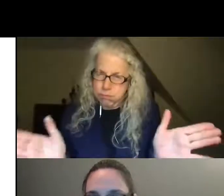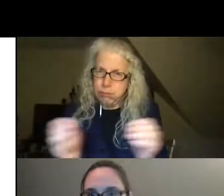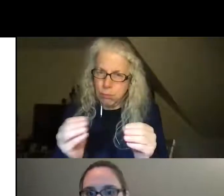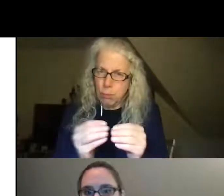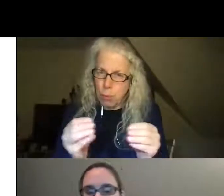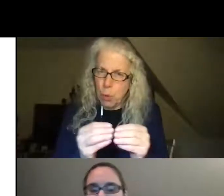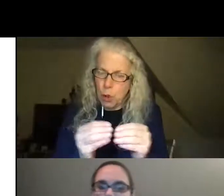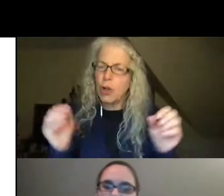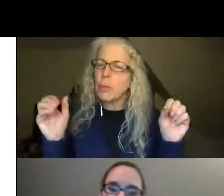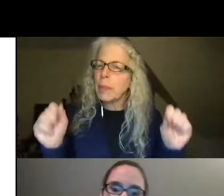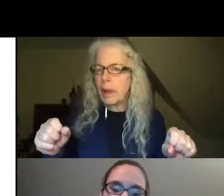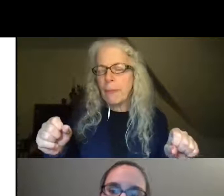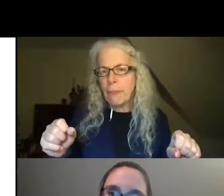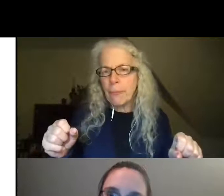new